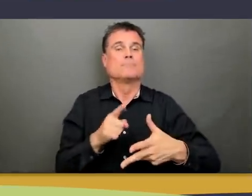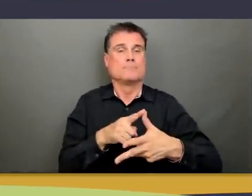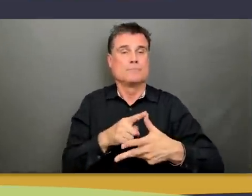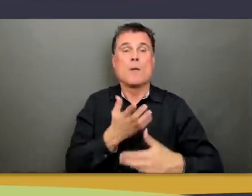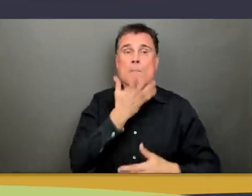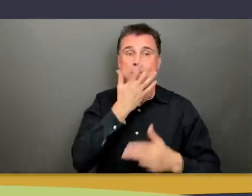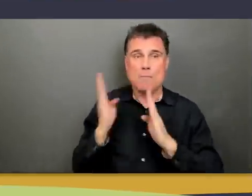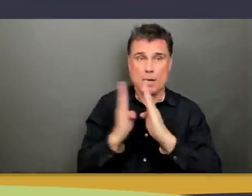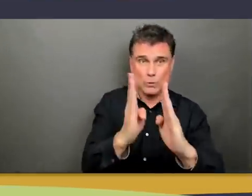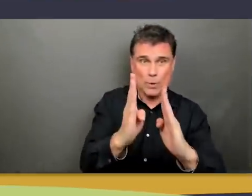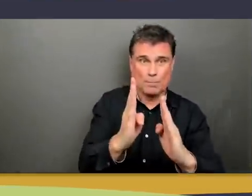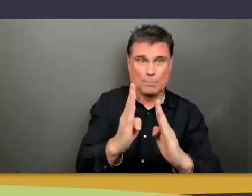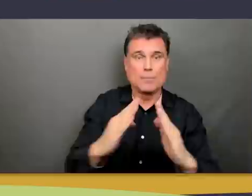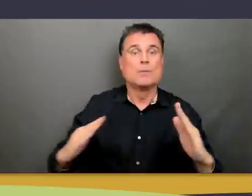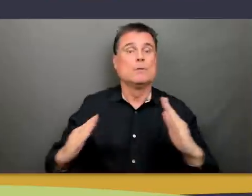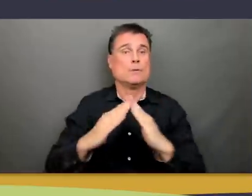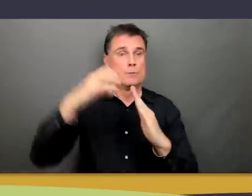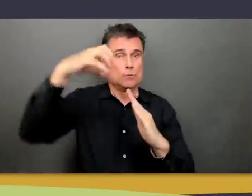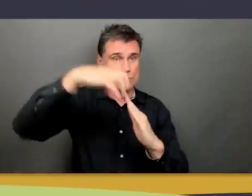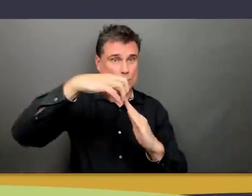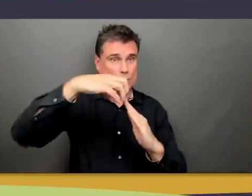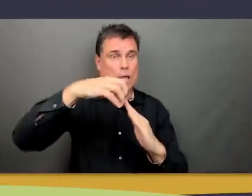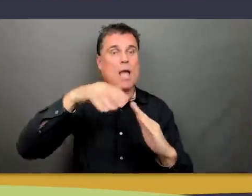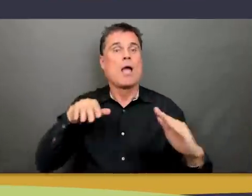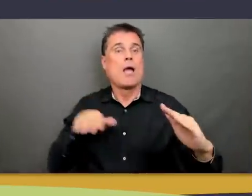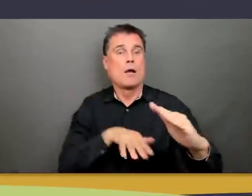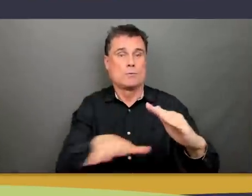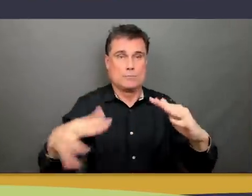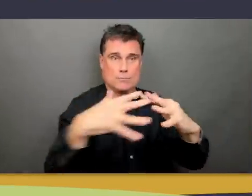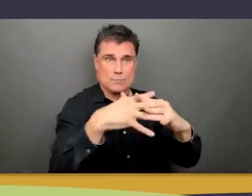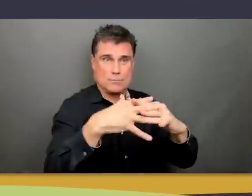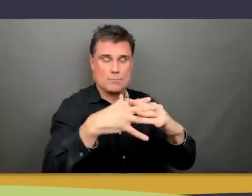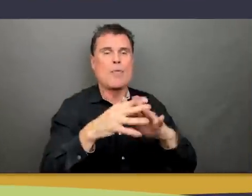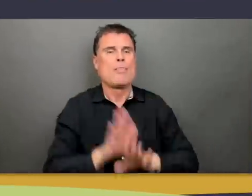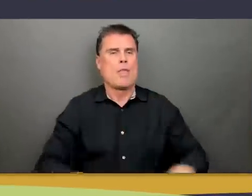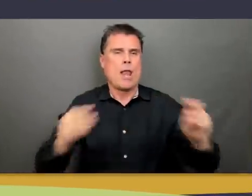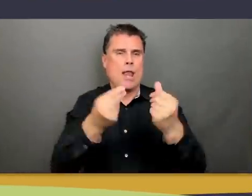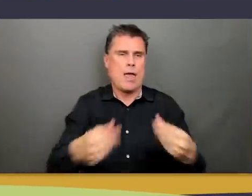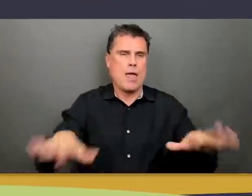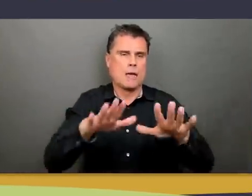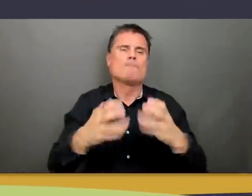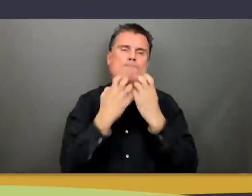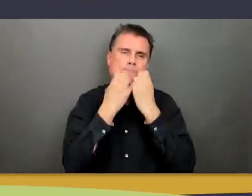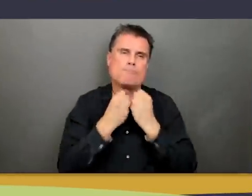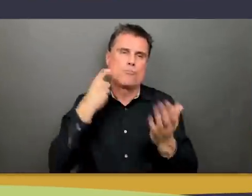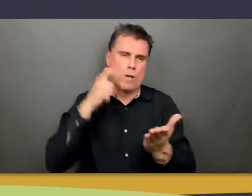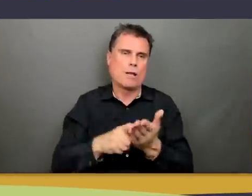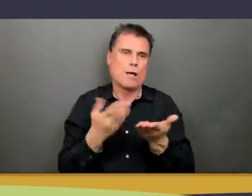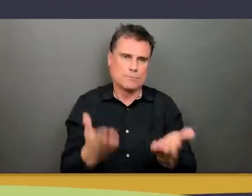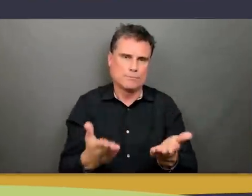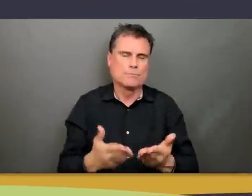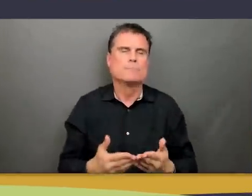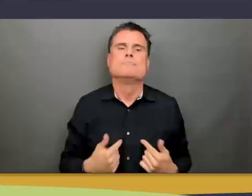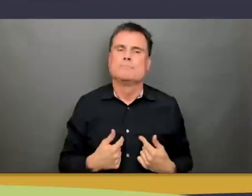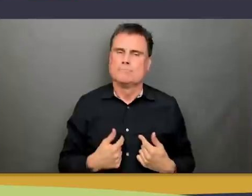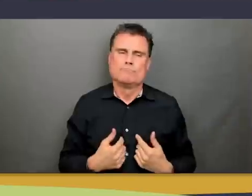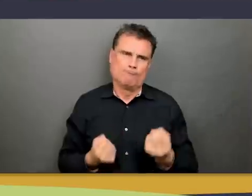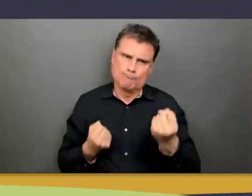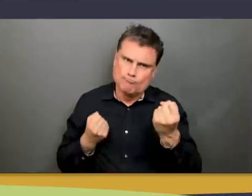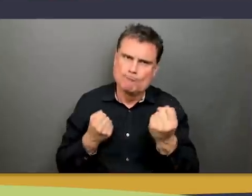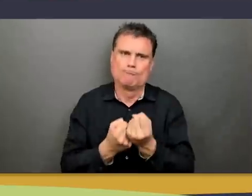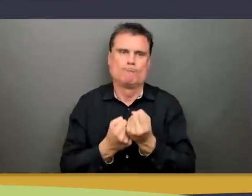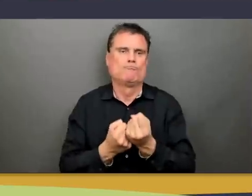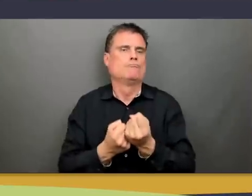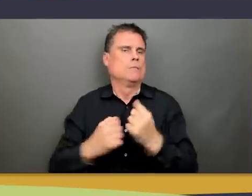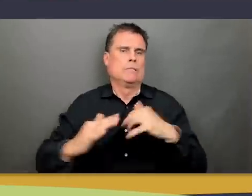As a descendant of enslaved people brought to this hemisphere, I stand in solidarity with Indigenous peoples and commit myself